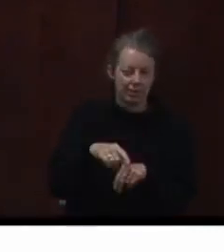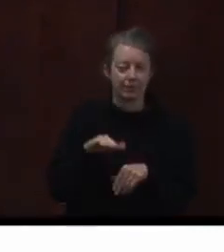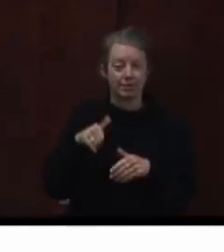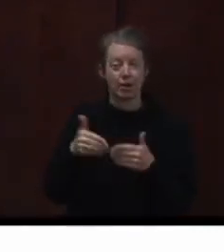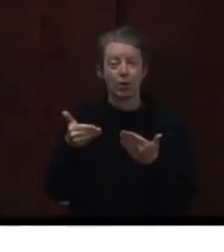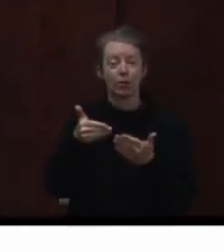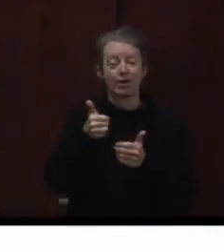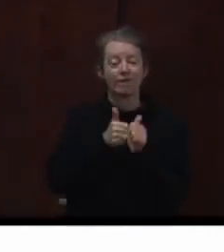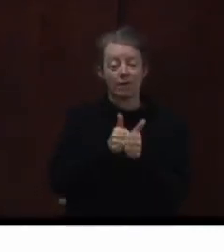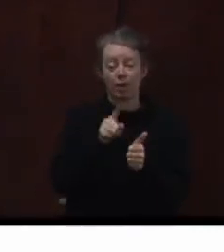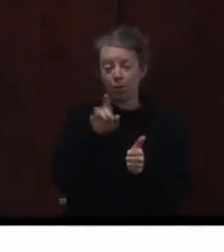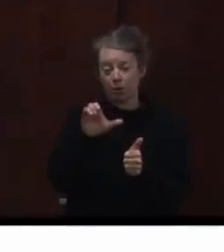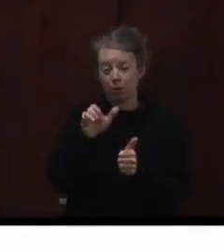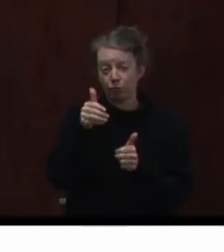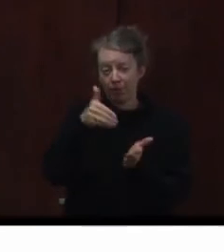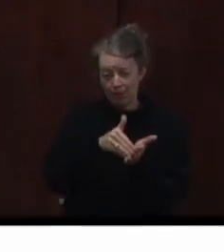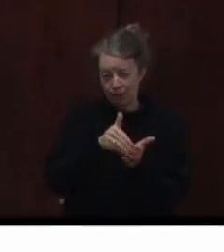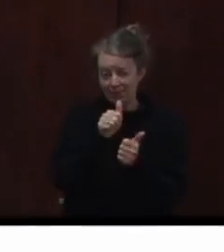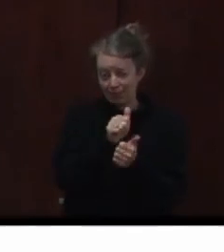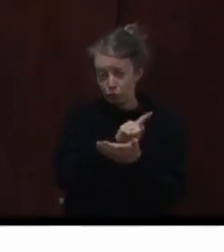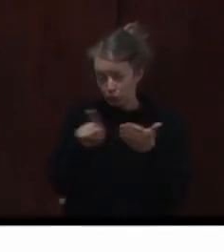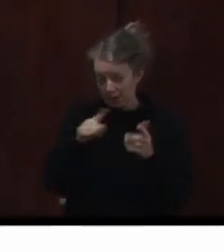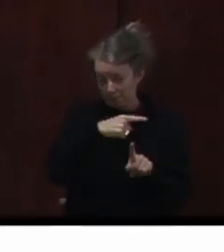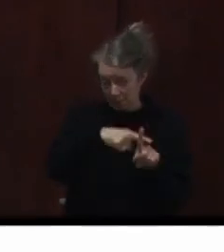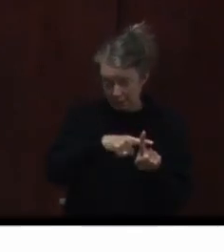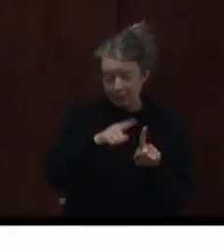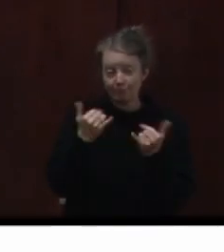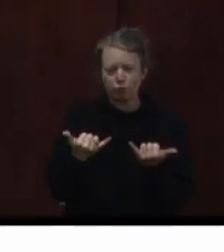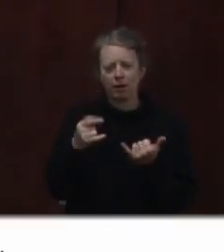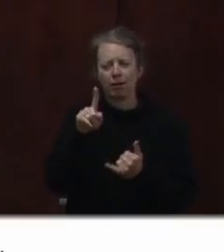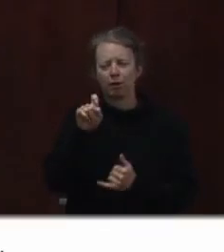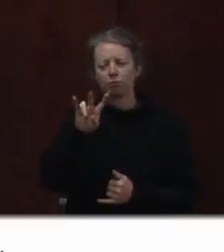per week as of today is 178.